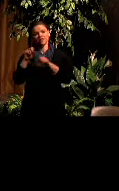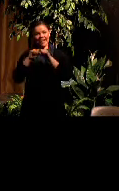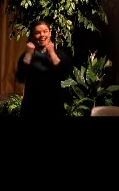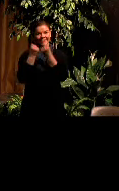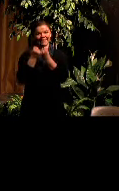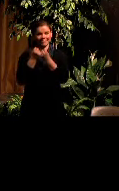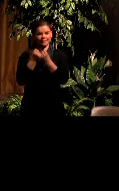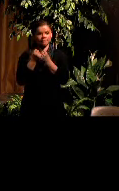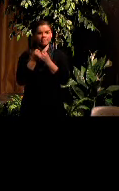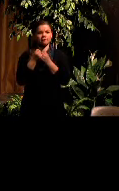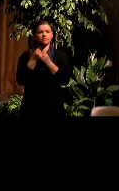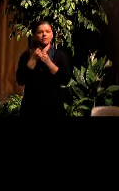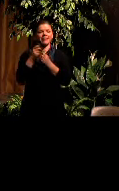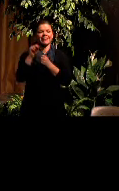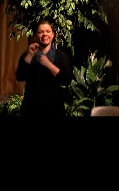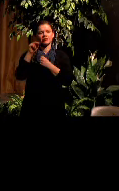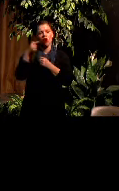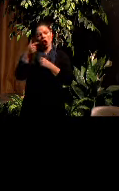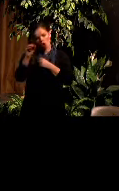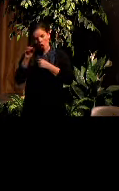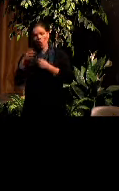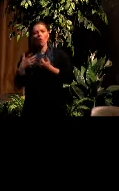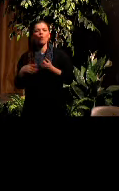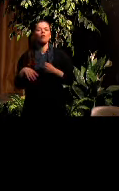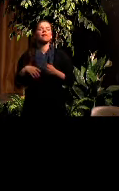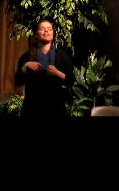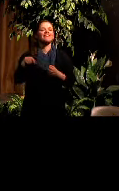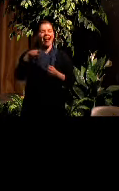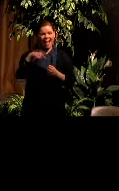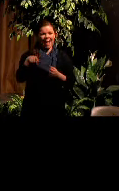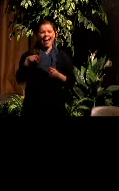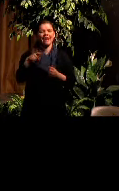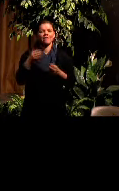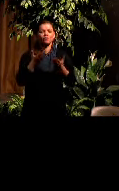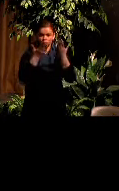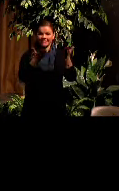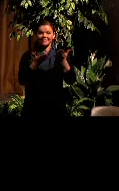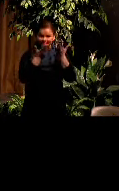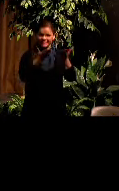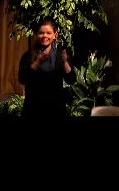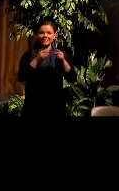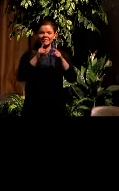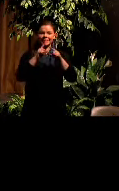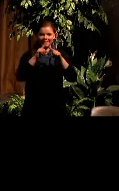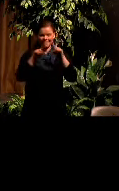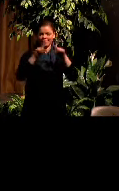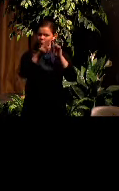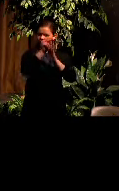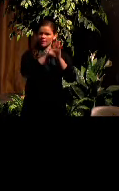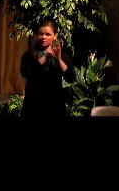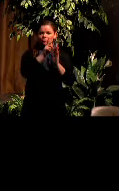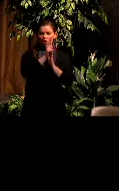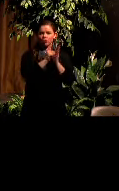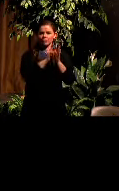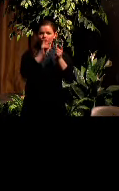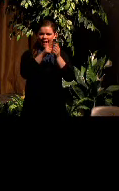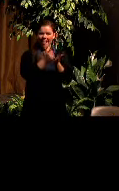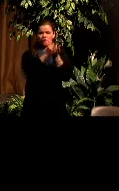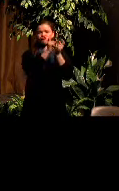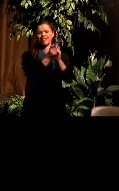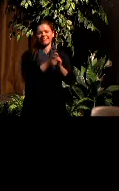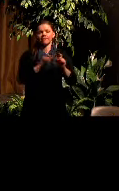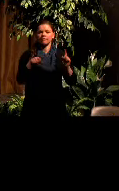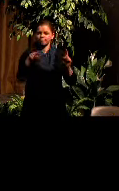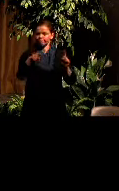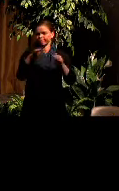CI, that report and bring up these policy actions that can be put in place. Two quick questions.